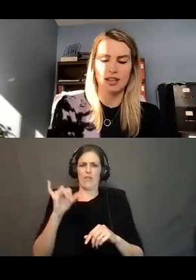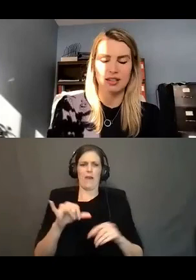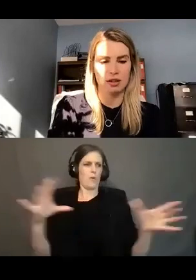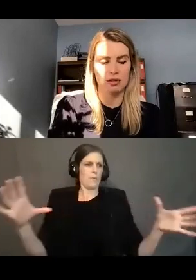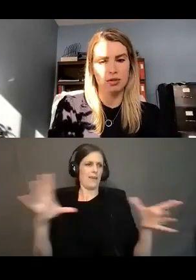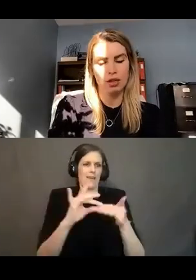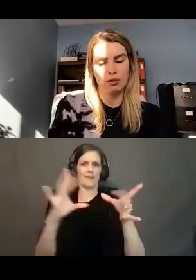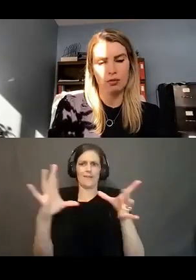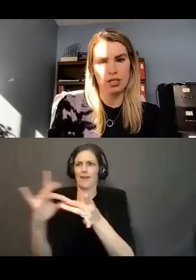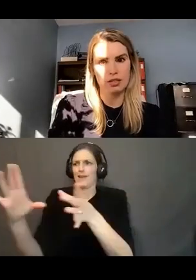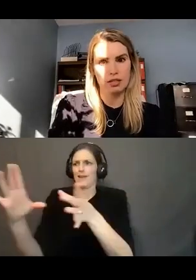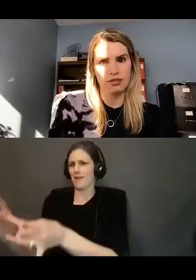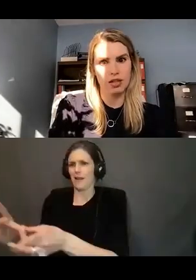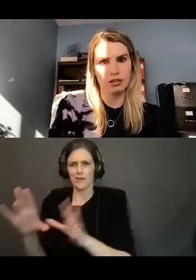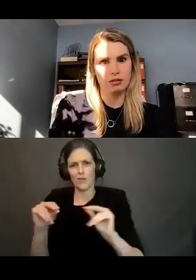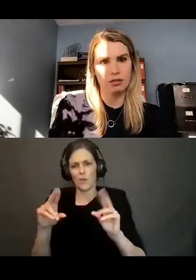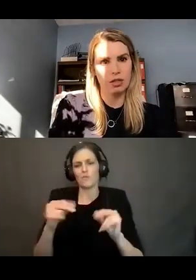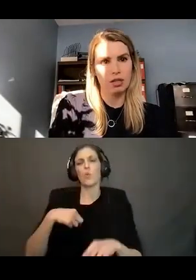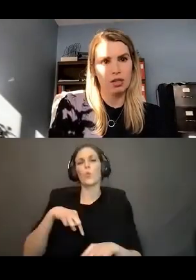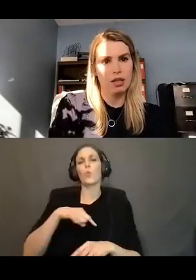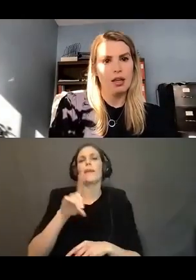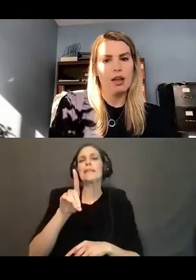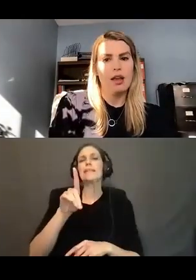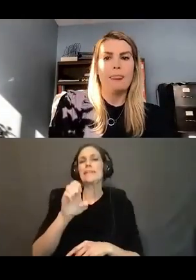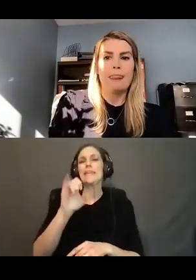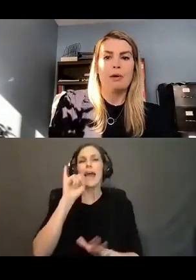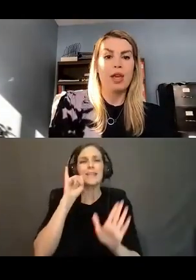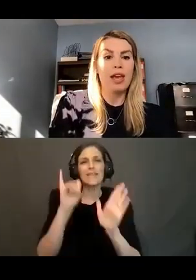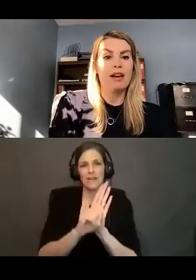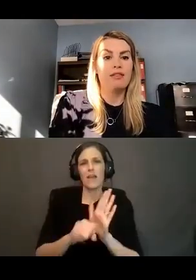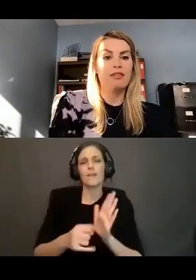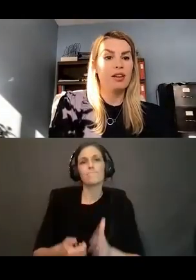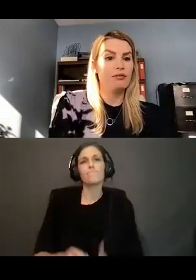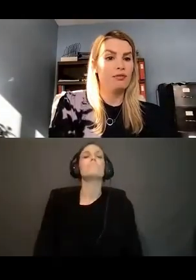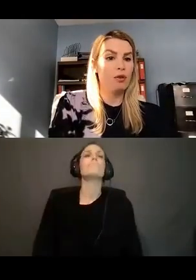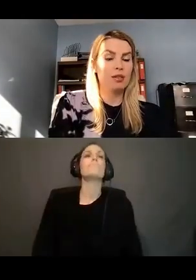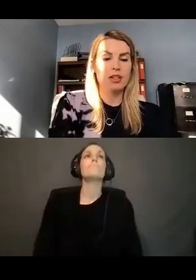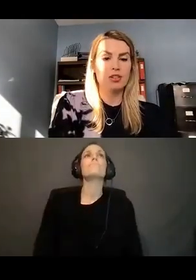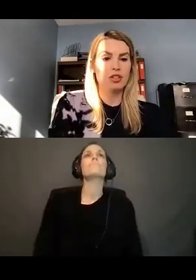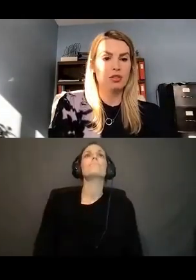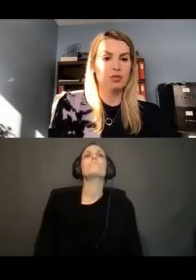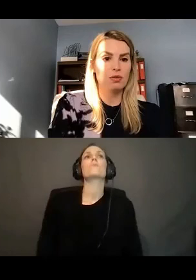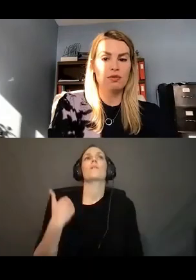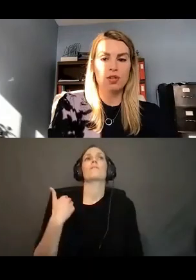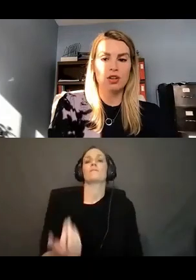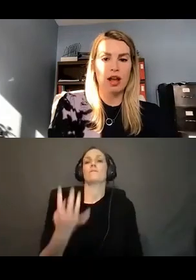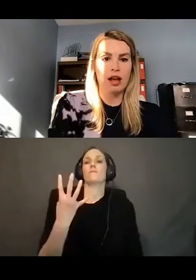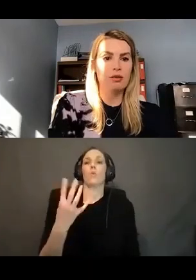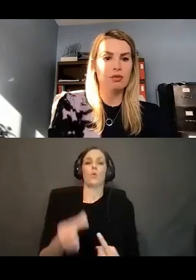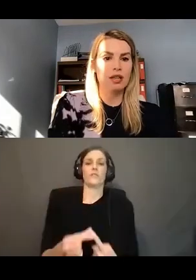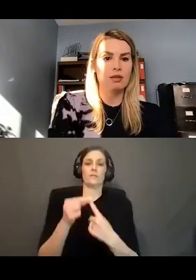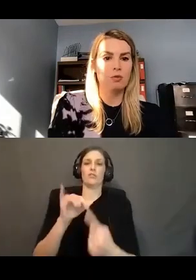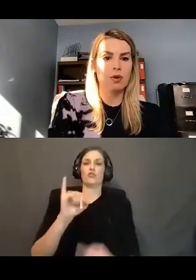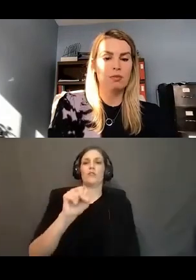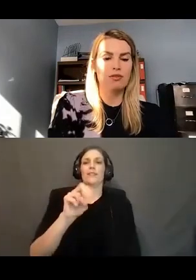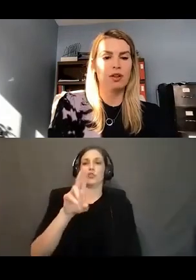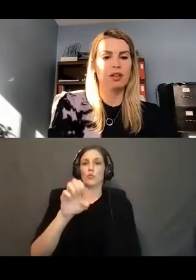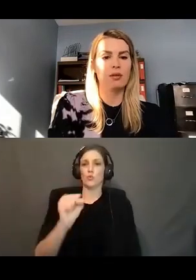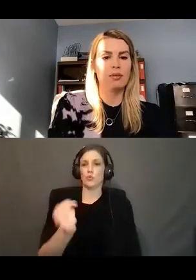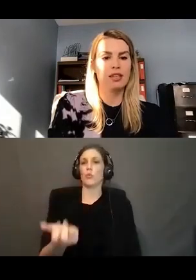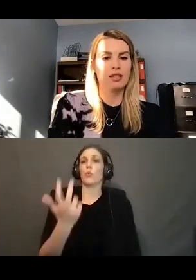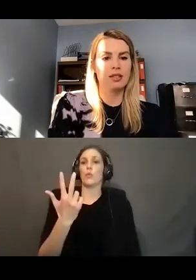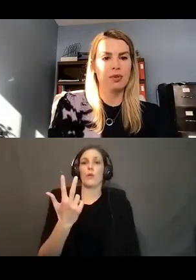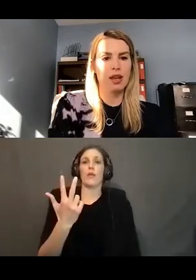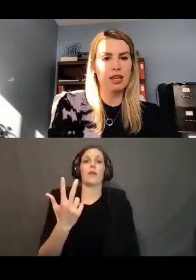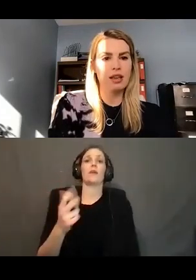these sites. So we de-identified. We have 4 special issues, 3 of which are out and 1 more